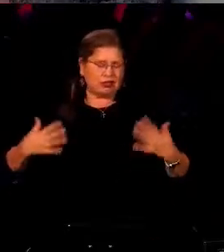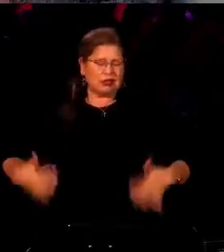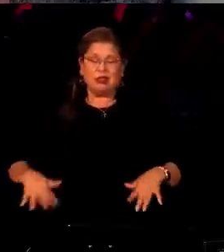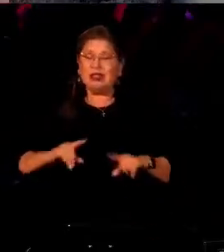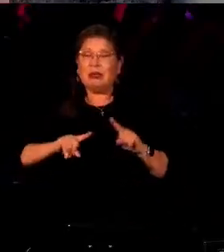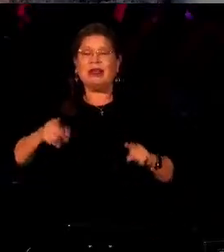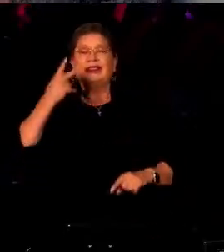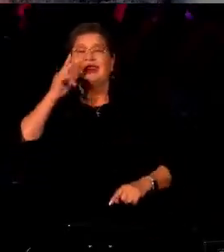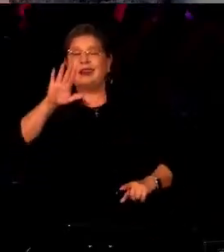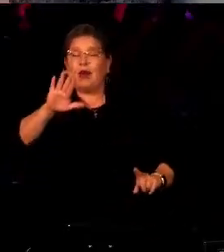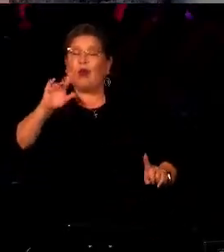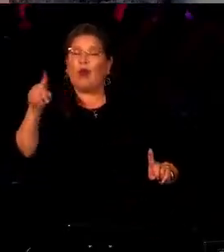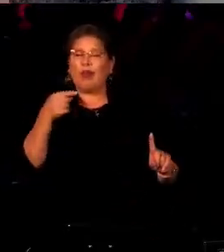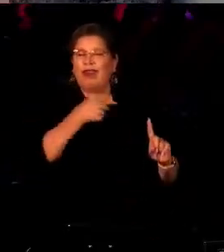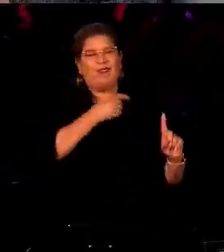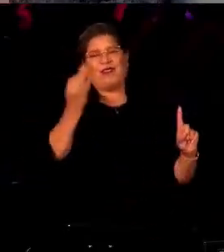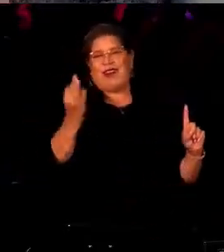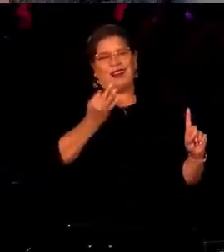it's only Friday.